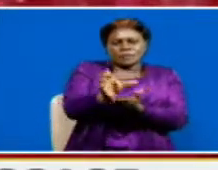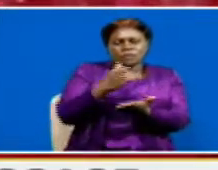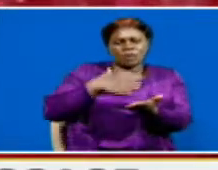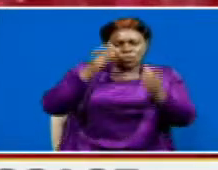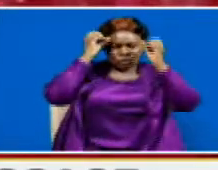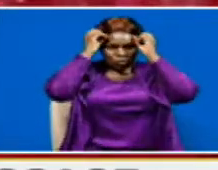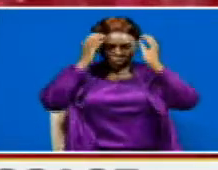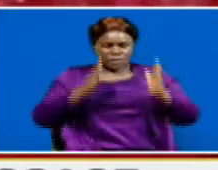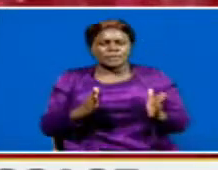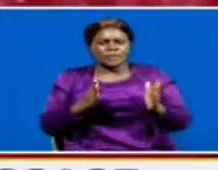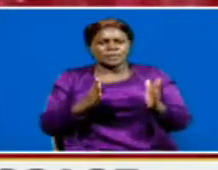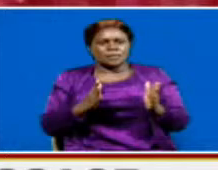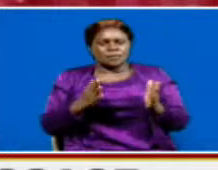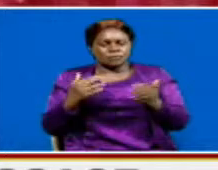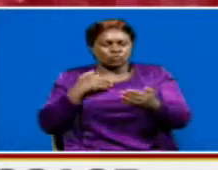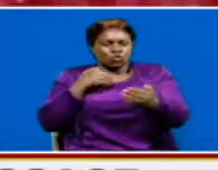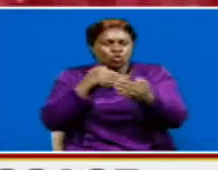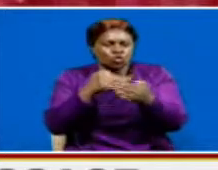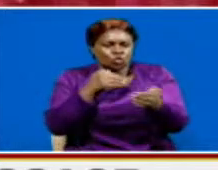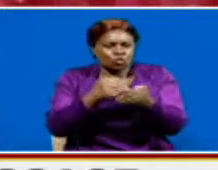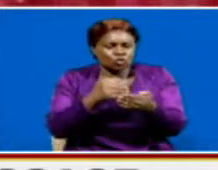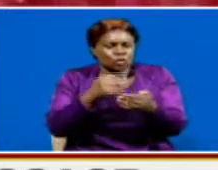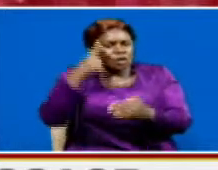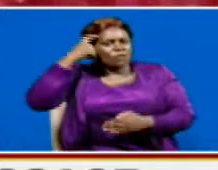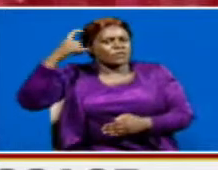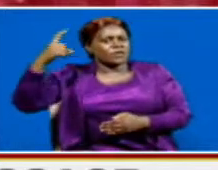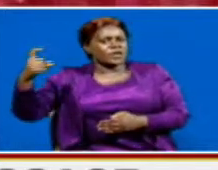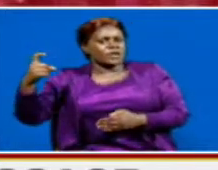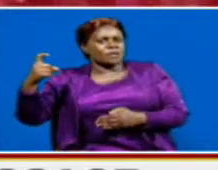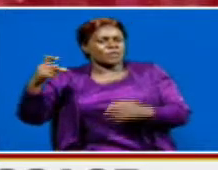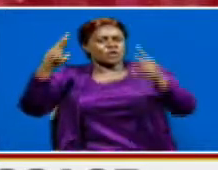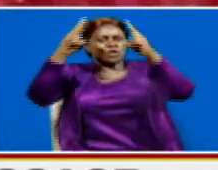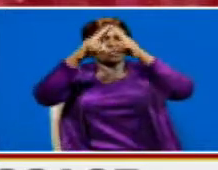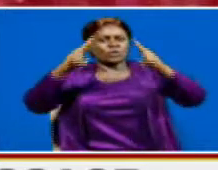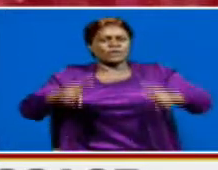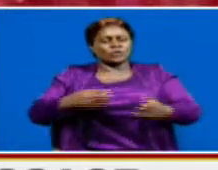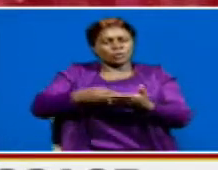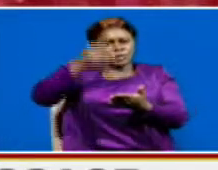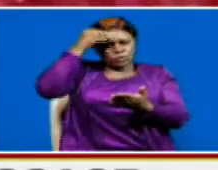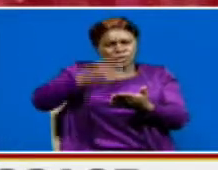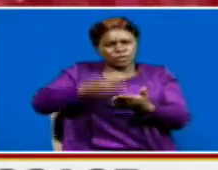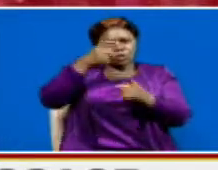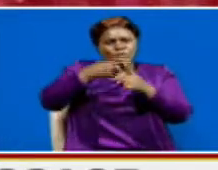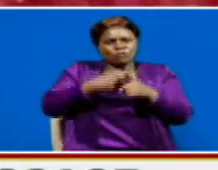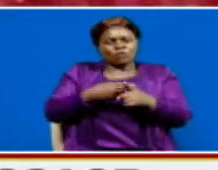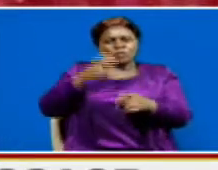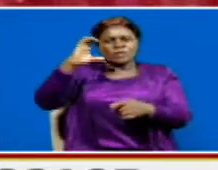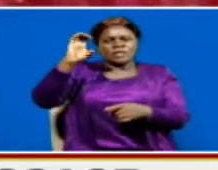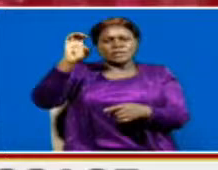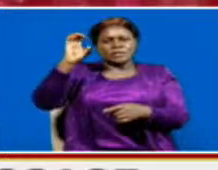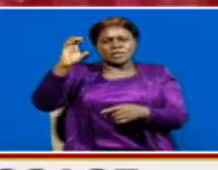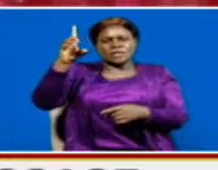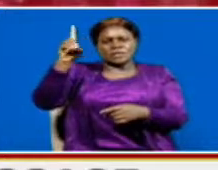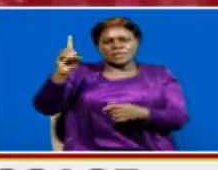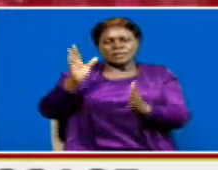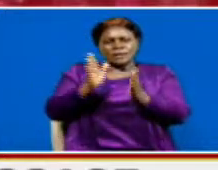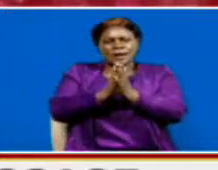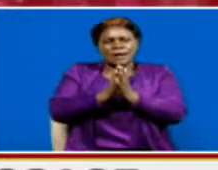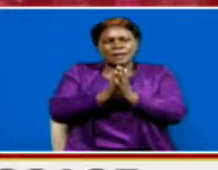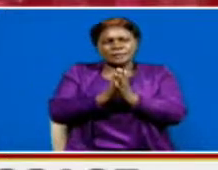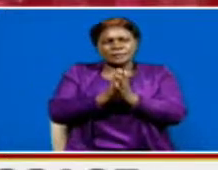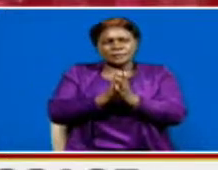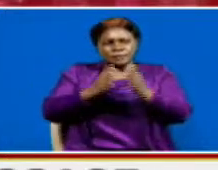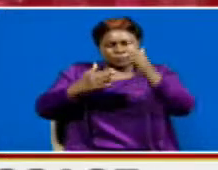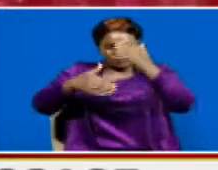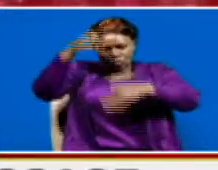learners, bringing us closer to the dream of universal education from ECD to the tertiary